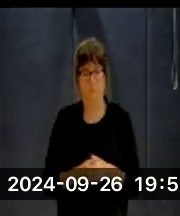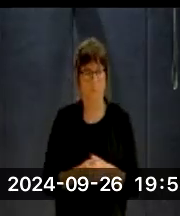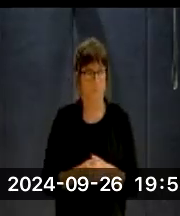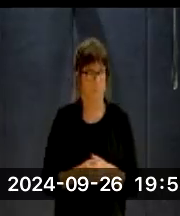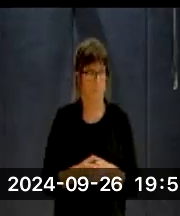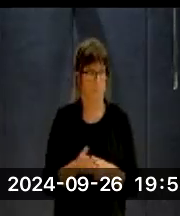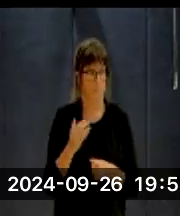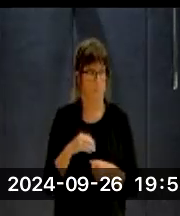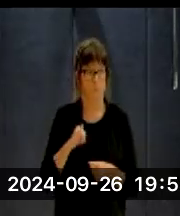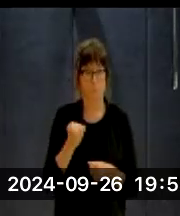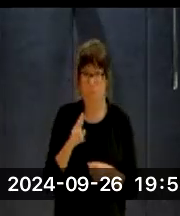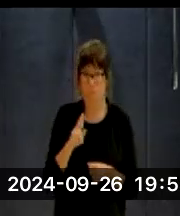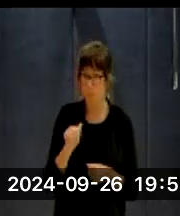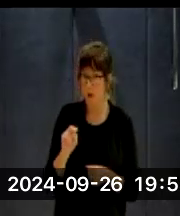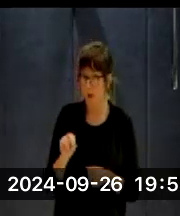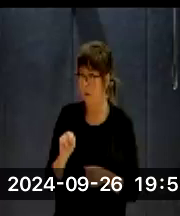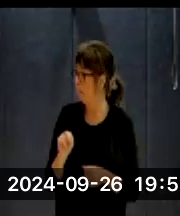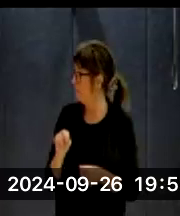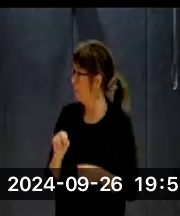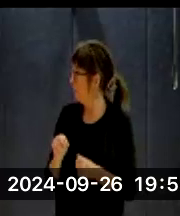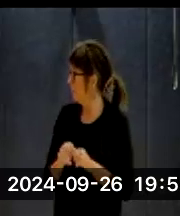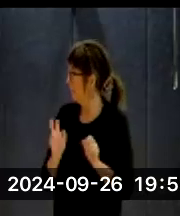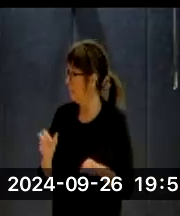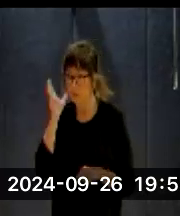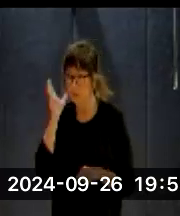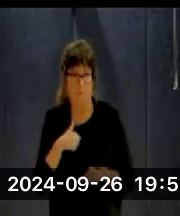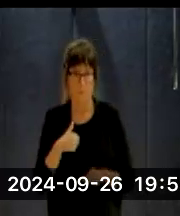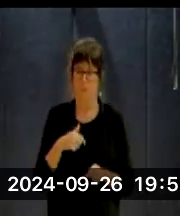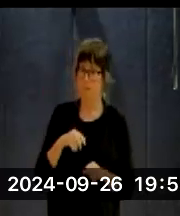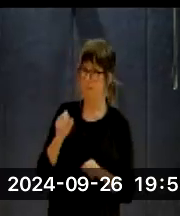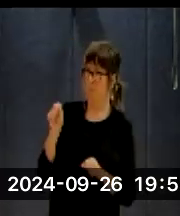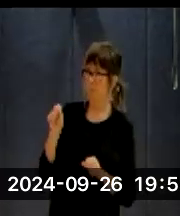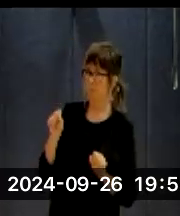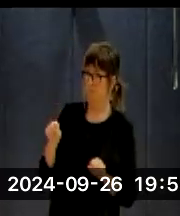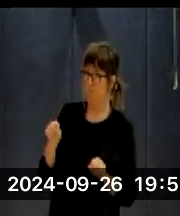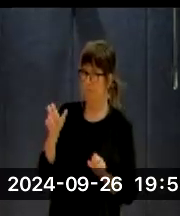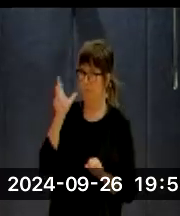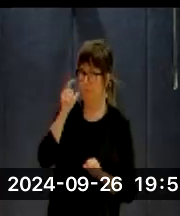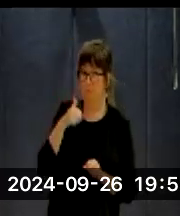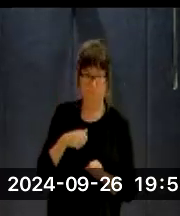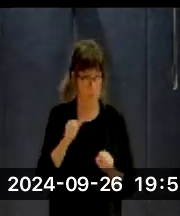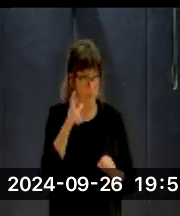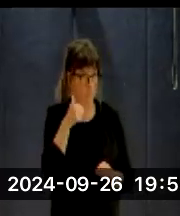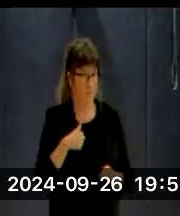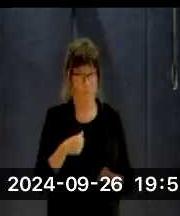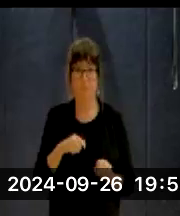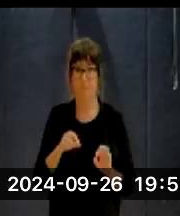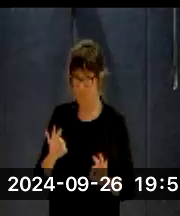Juan Campbell? Yeah, can you hear me? Uh, Can you hear me? yes. I don't know